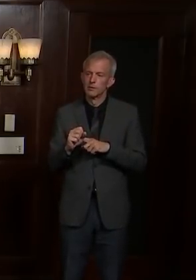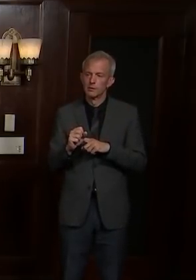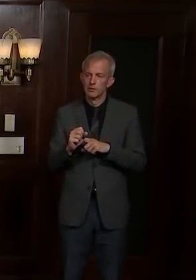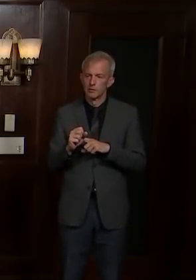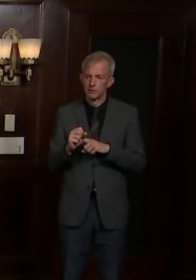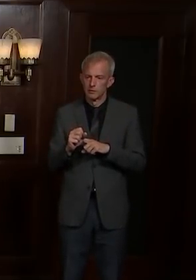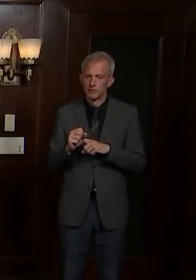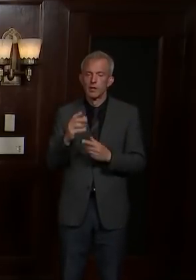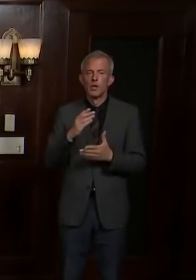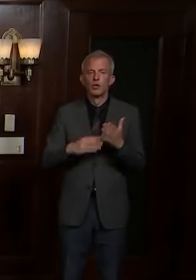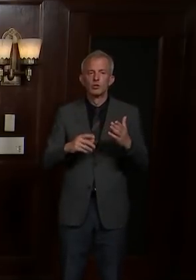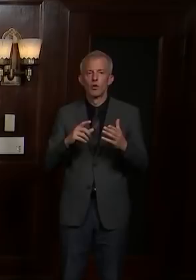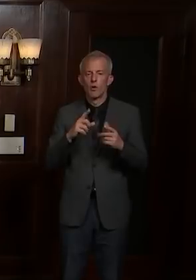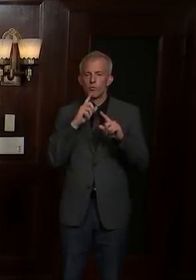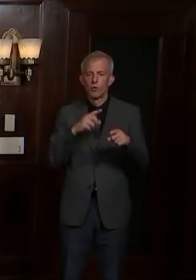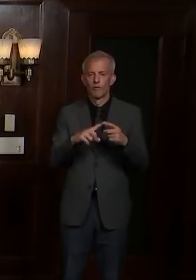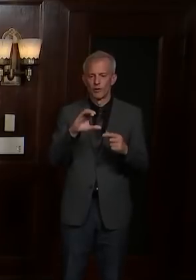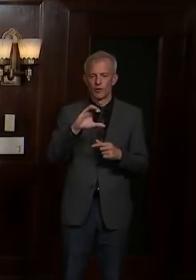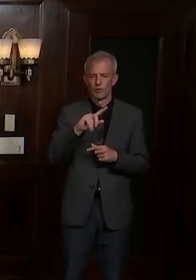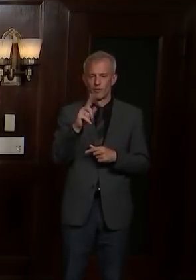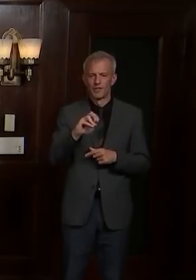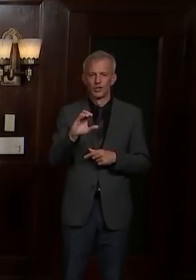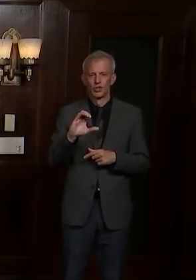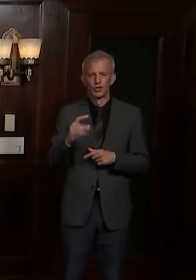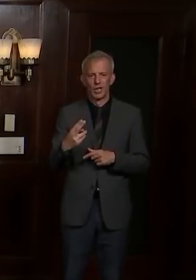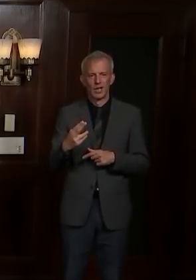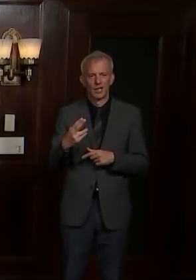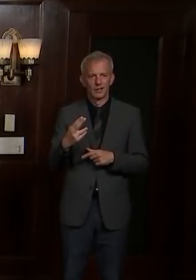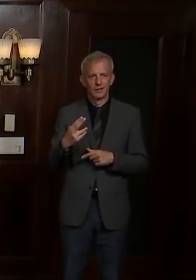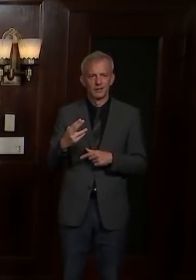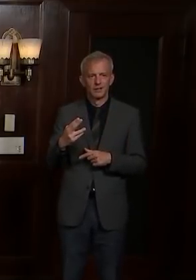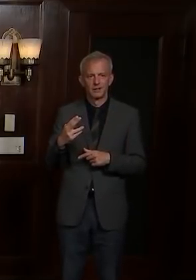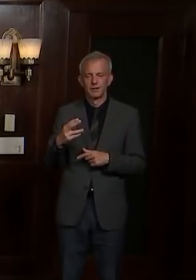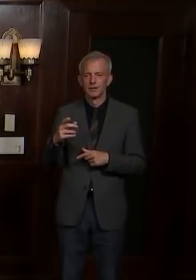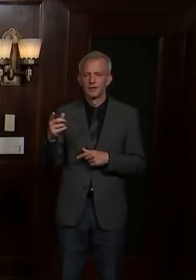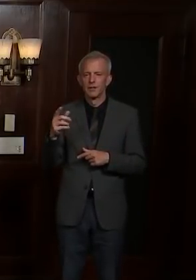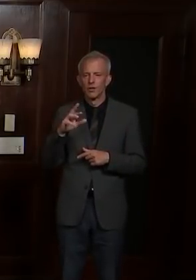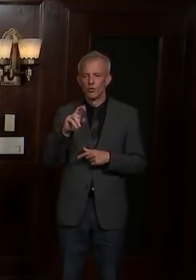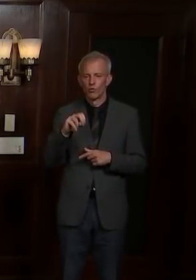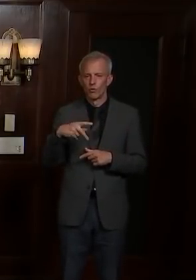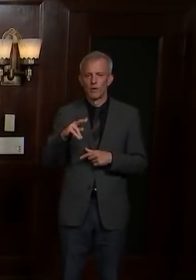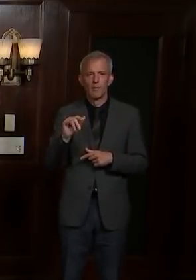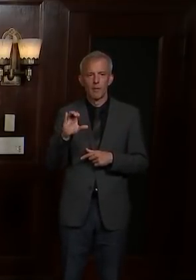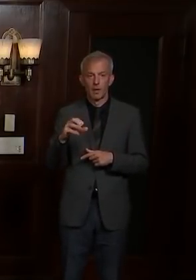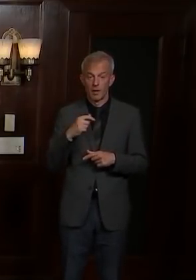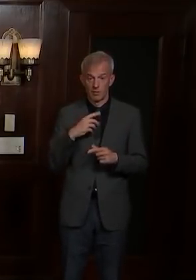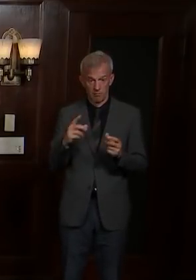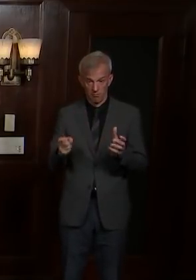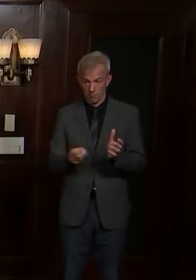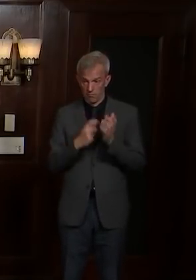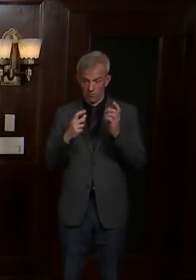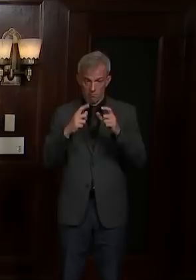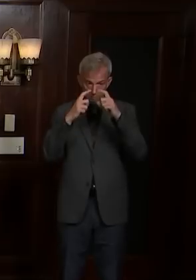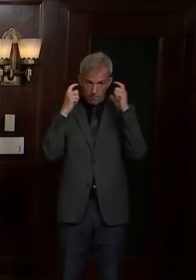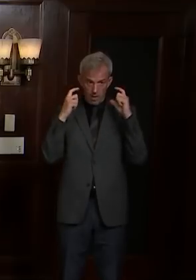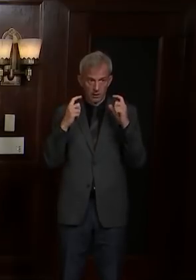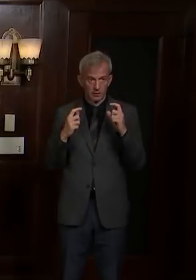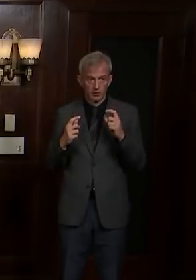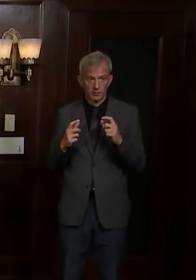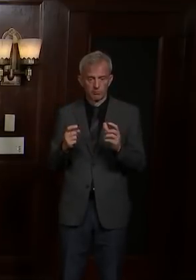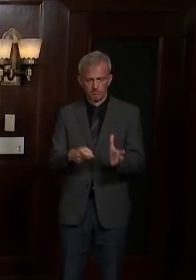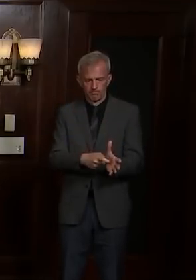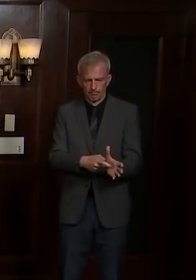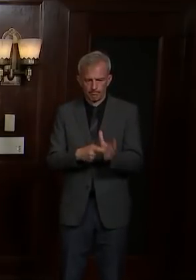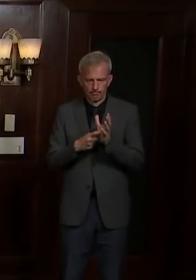out of the Czech Republic where they've actually made wearing masks mandatory, that it is having an impact. And I know you're strongly suggesting people